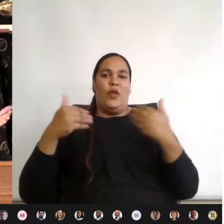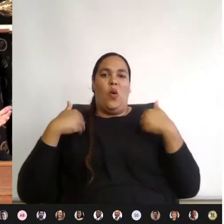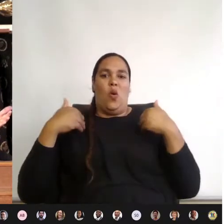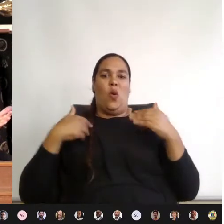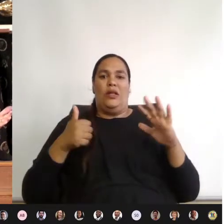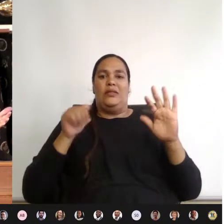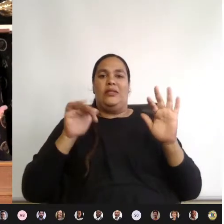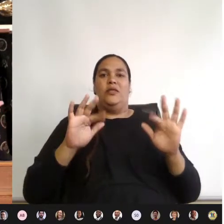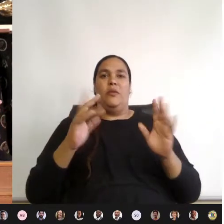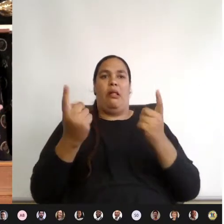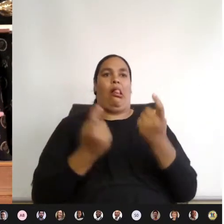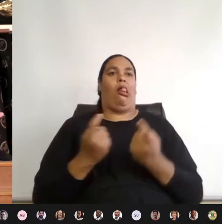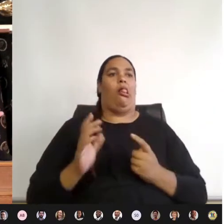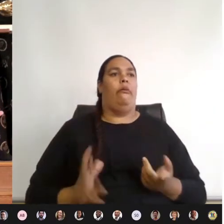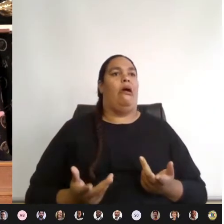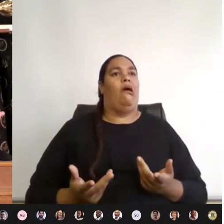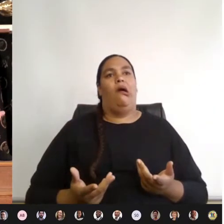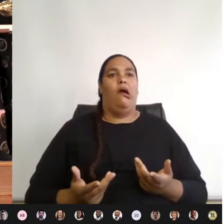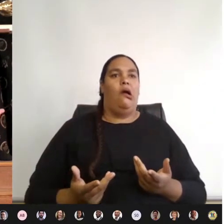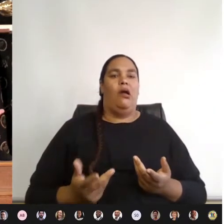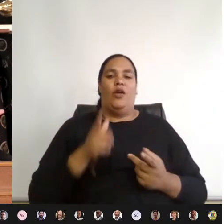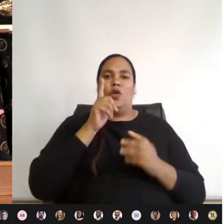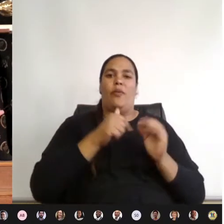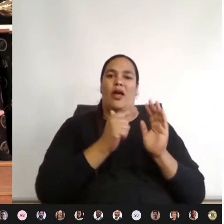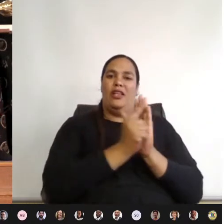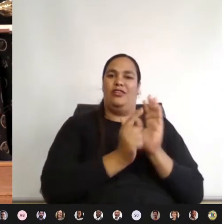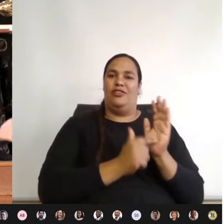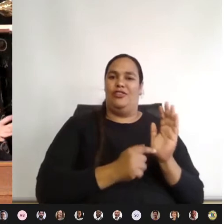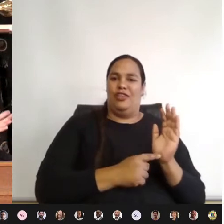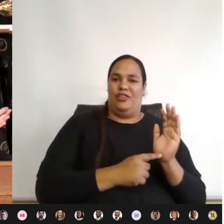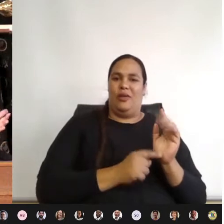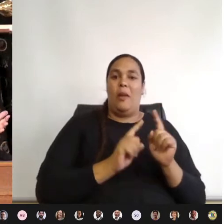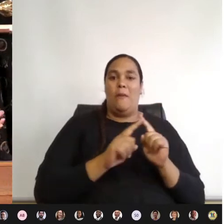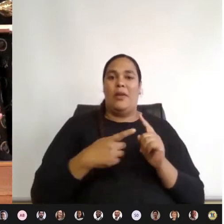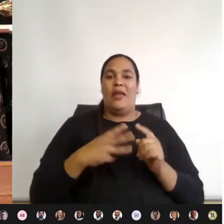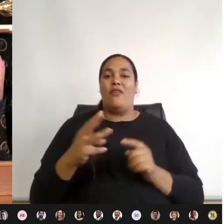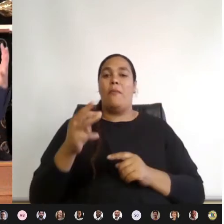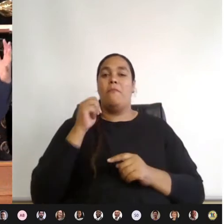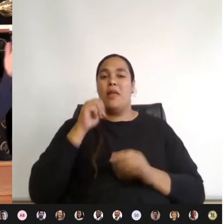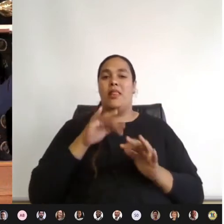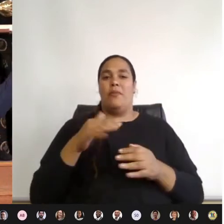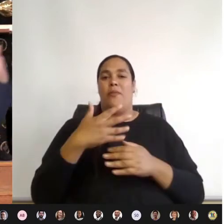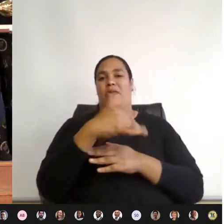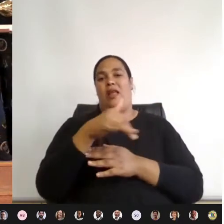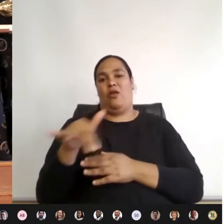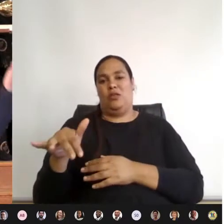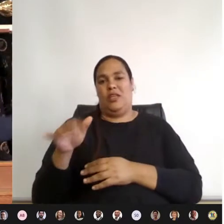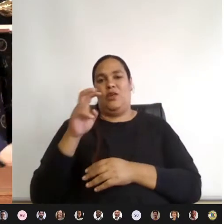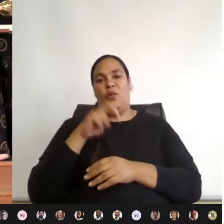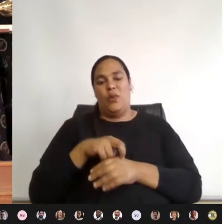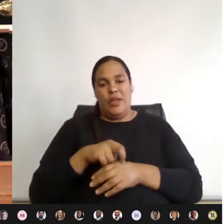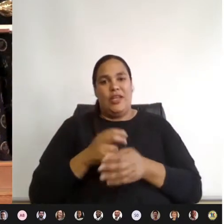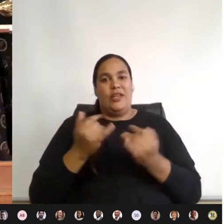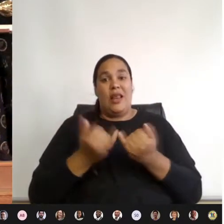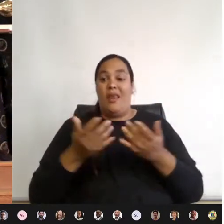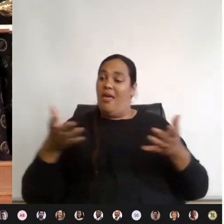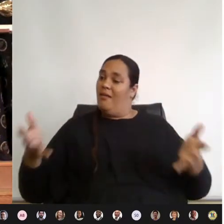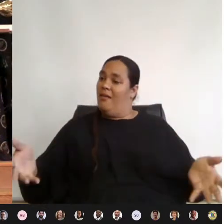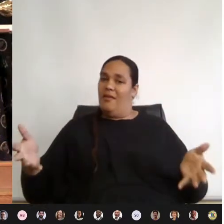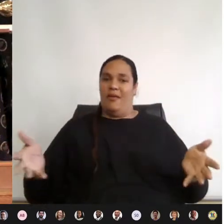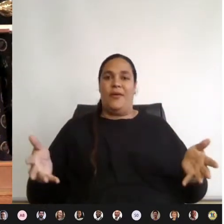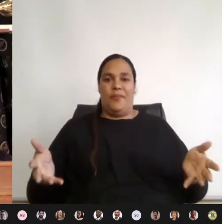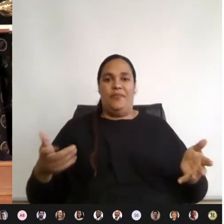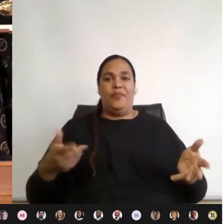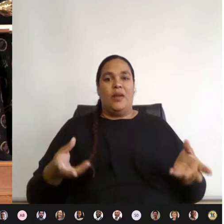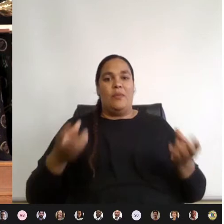come and address you on the legislation. But we've got millions of people out there. Let's get like we are here today. Let's